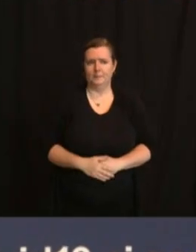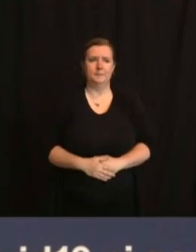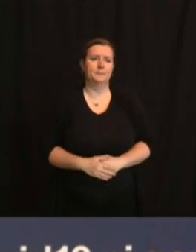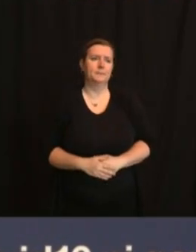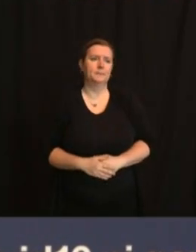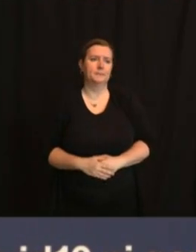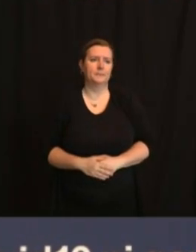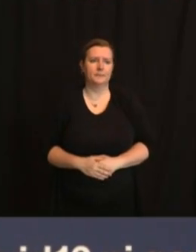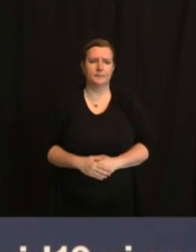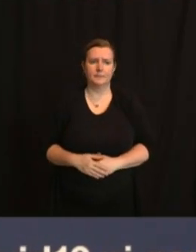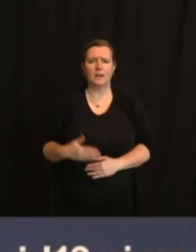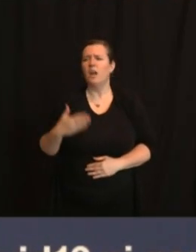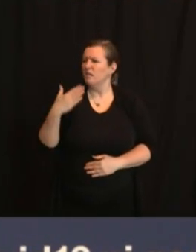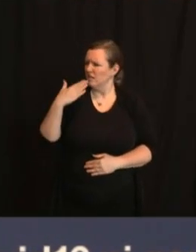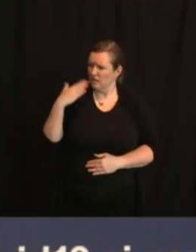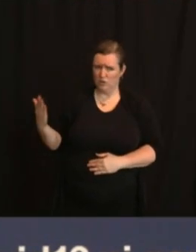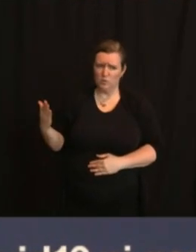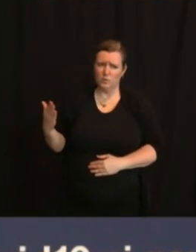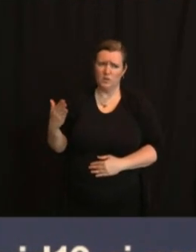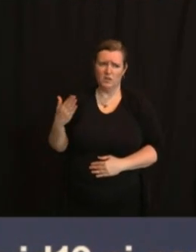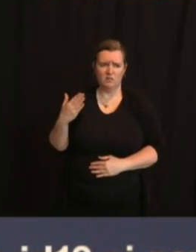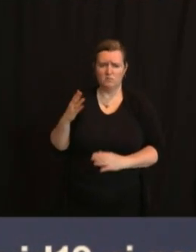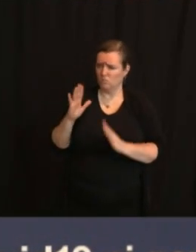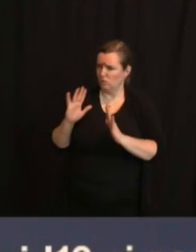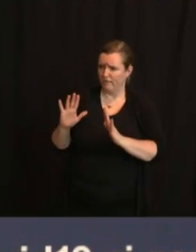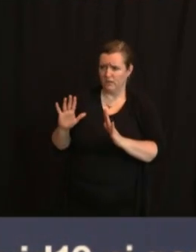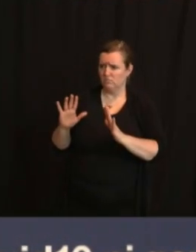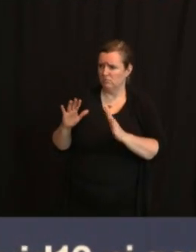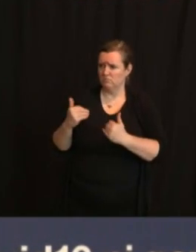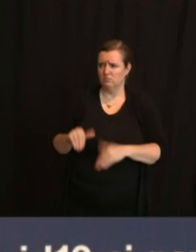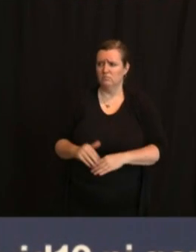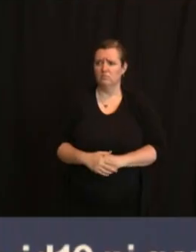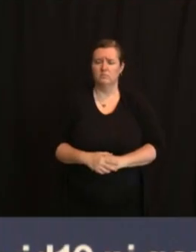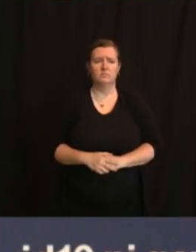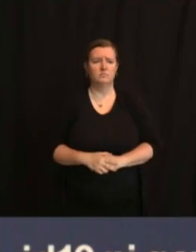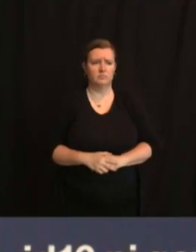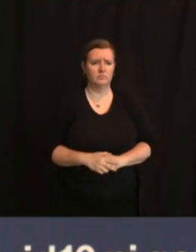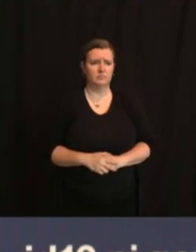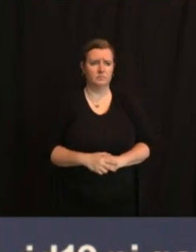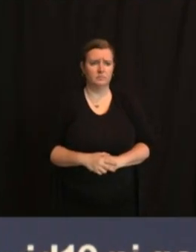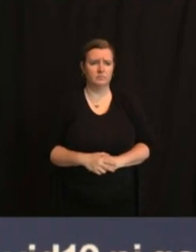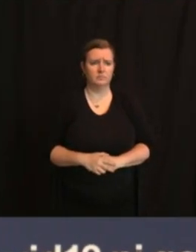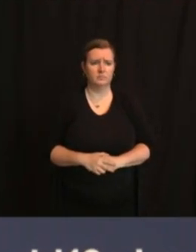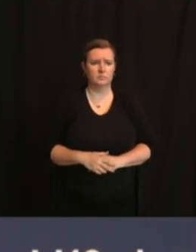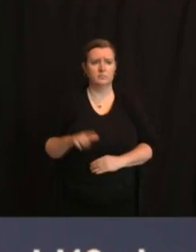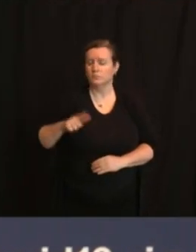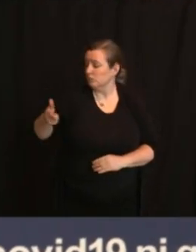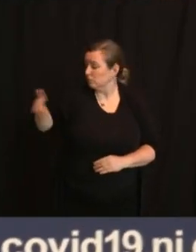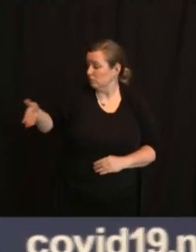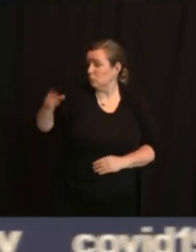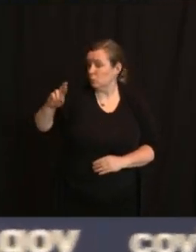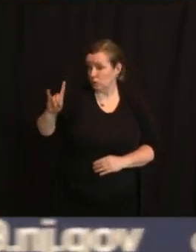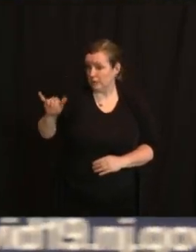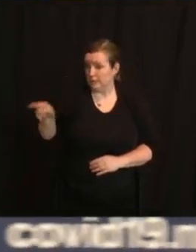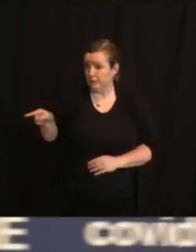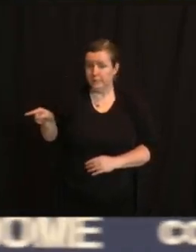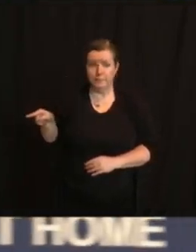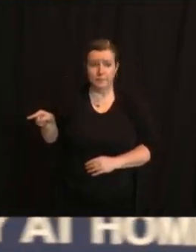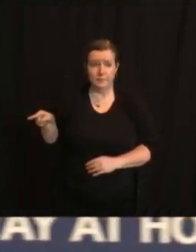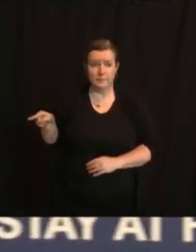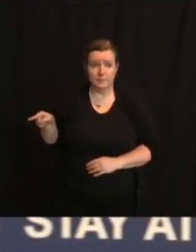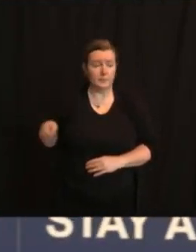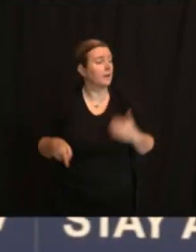Allow me, please, to introduce the woman to my right who needs no introduction, the Commissioner of the Department of Health, Judy Persicelli. Thank you, Governor, and good